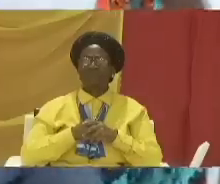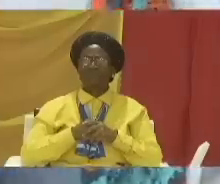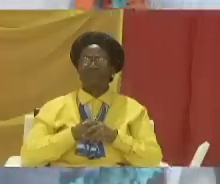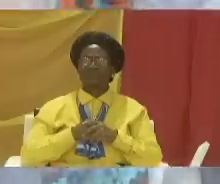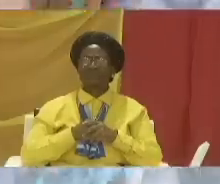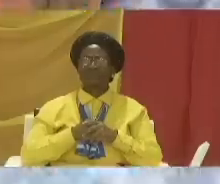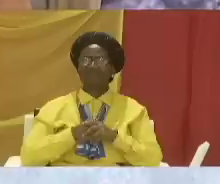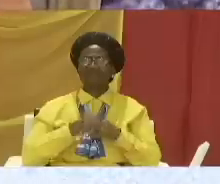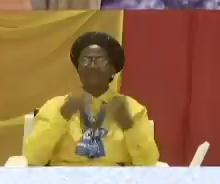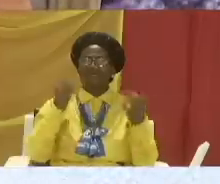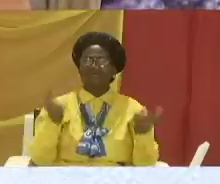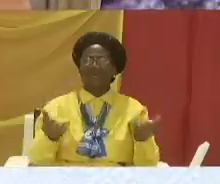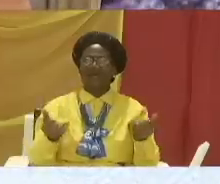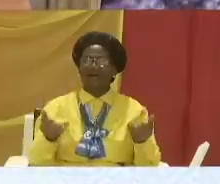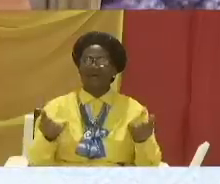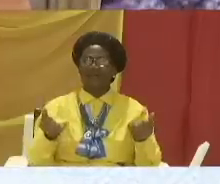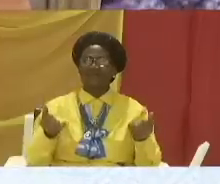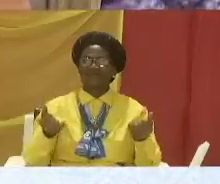Now,